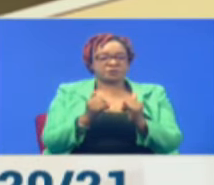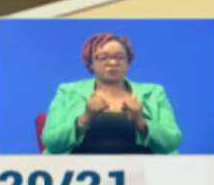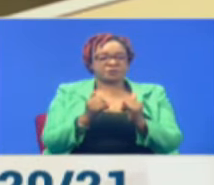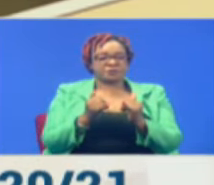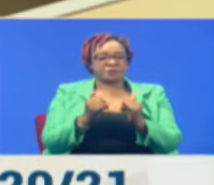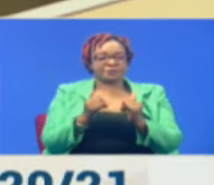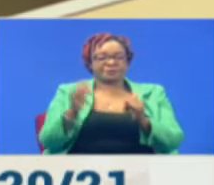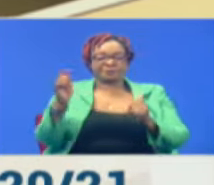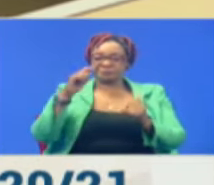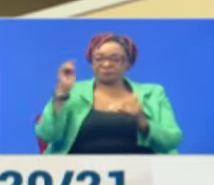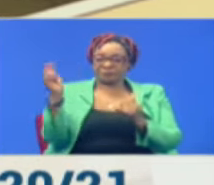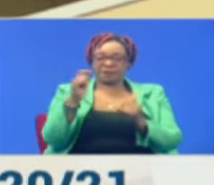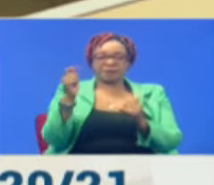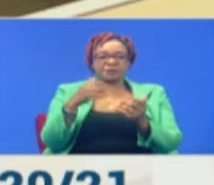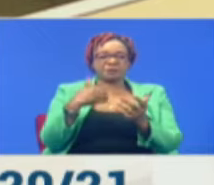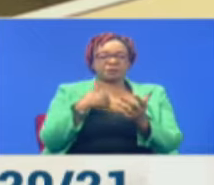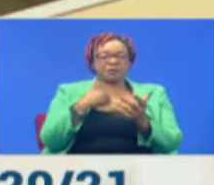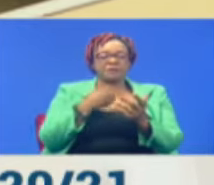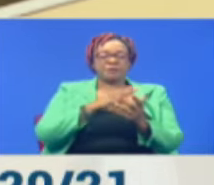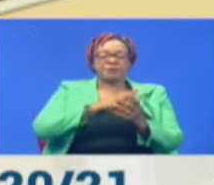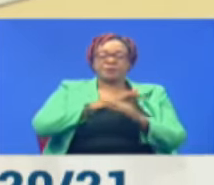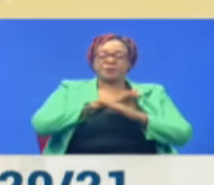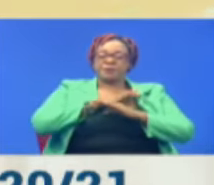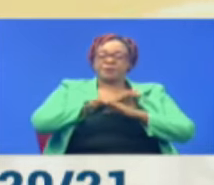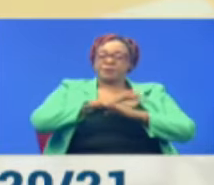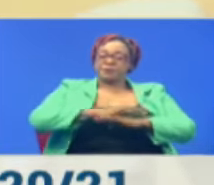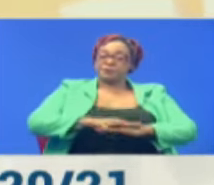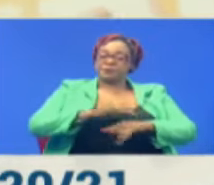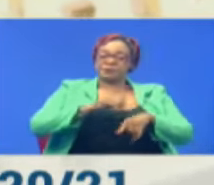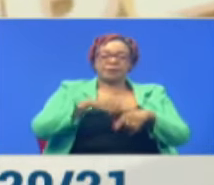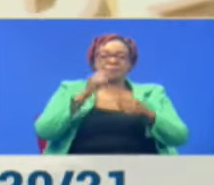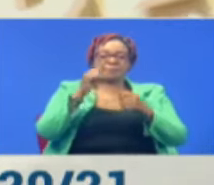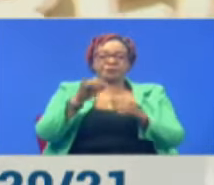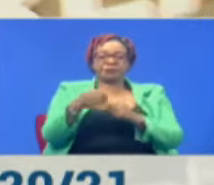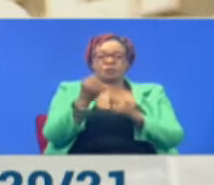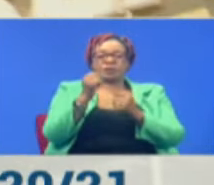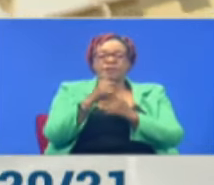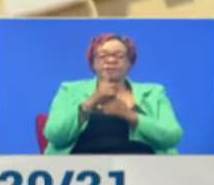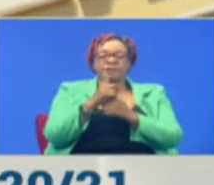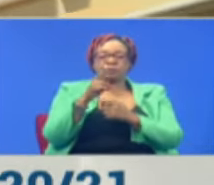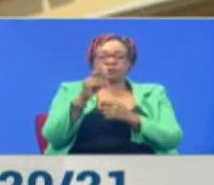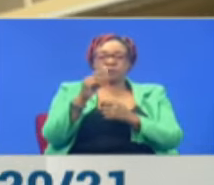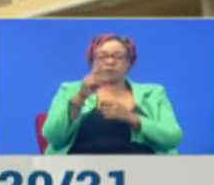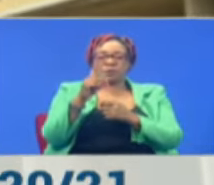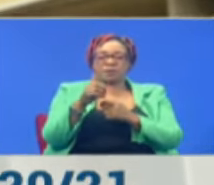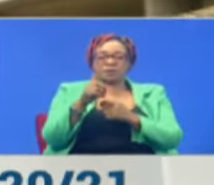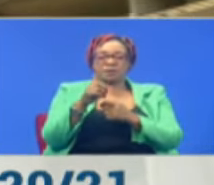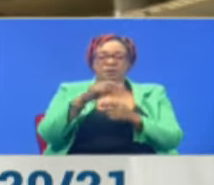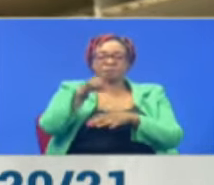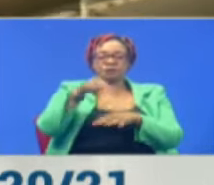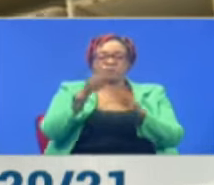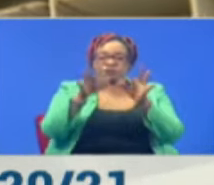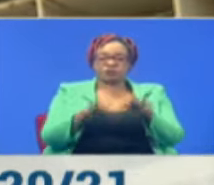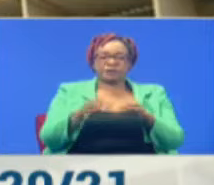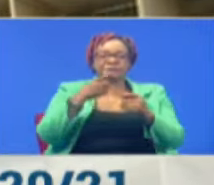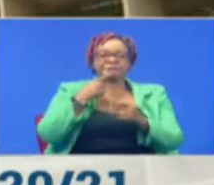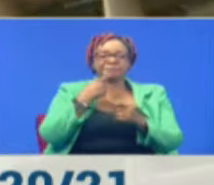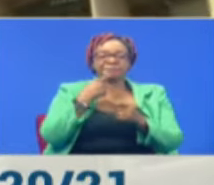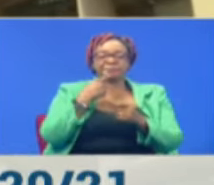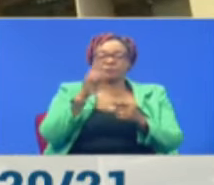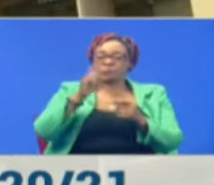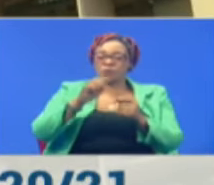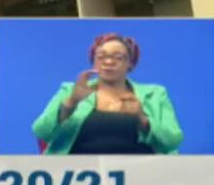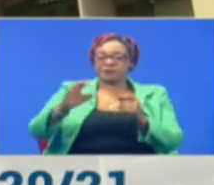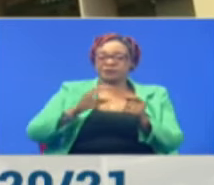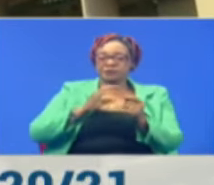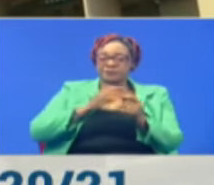Kenyans heaved a sigh of relief when on January 11, 2021, the National Treasury indicated that the taxpayer had received debt